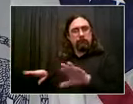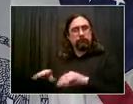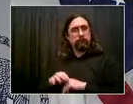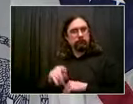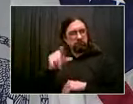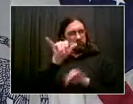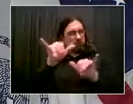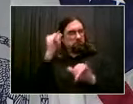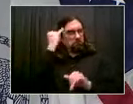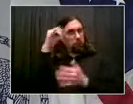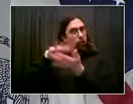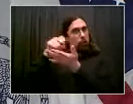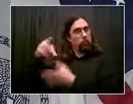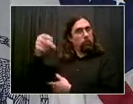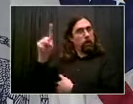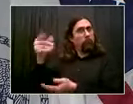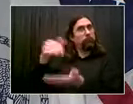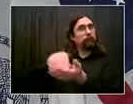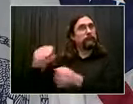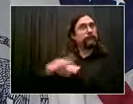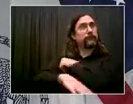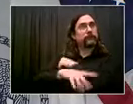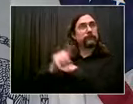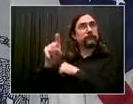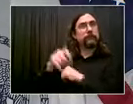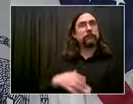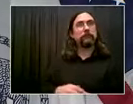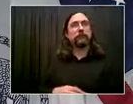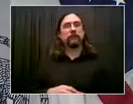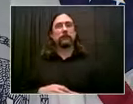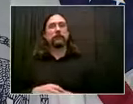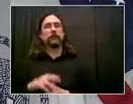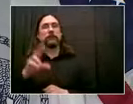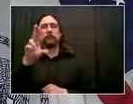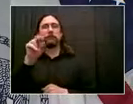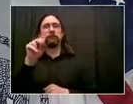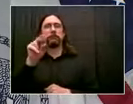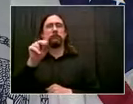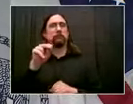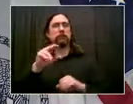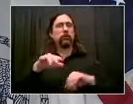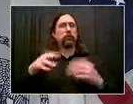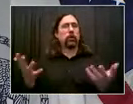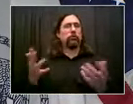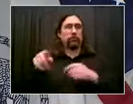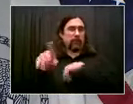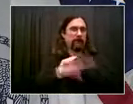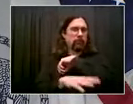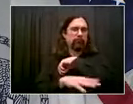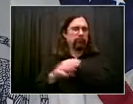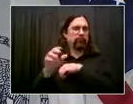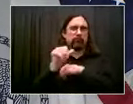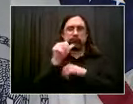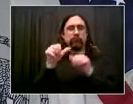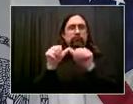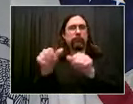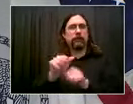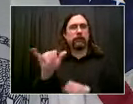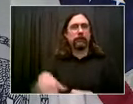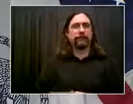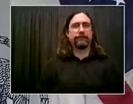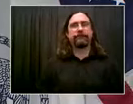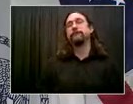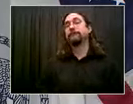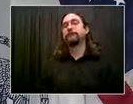Got it. And yeah, in this separate but related vein of things coming back to normal, you mentioned in passing